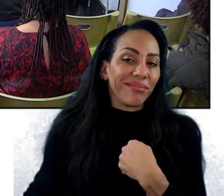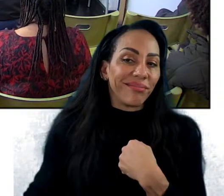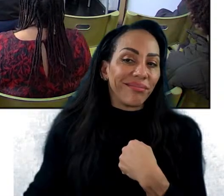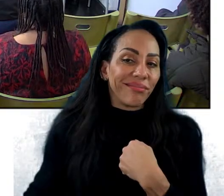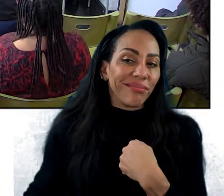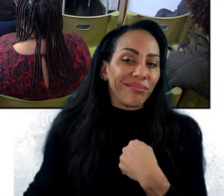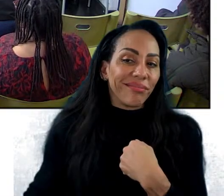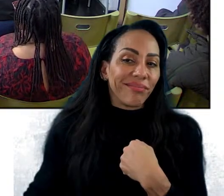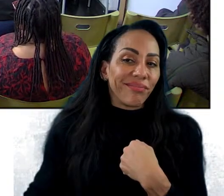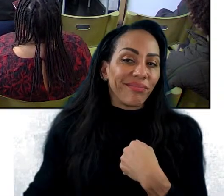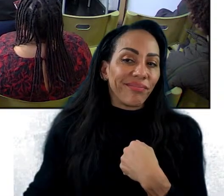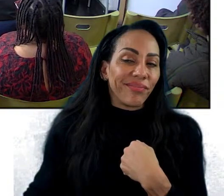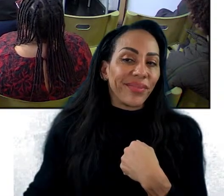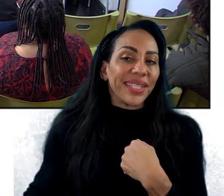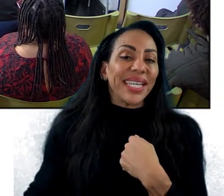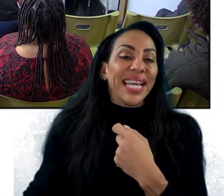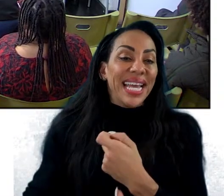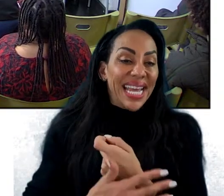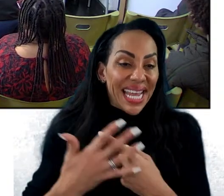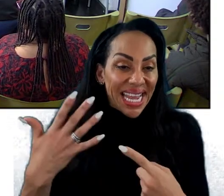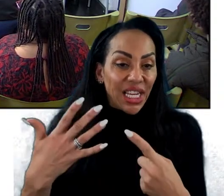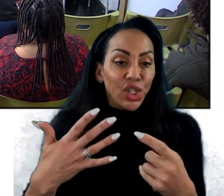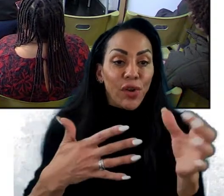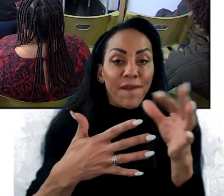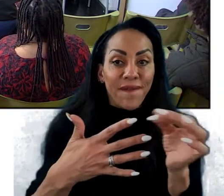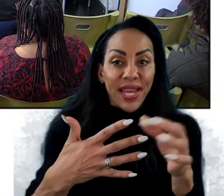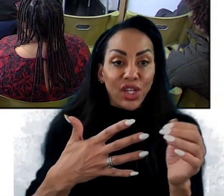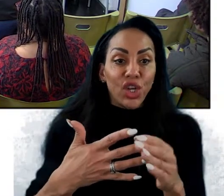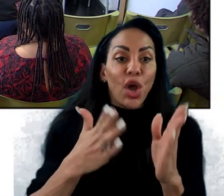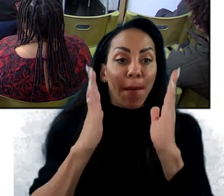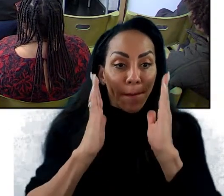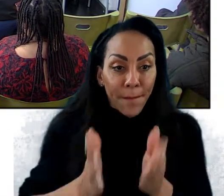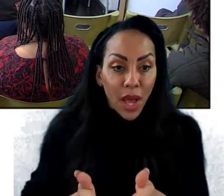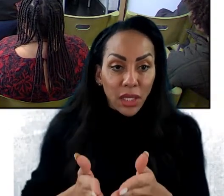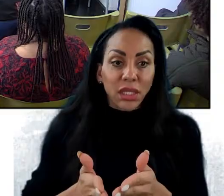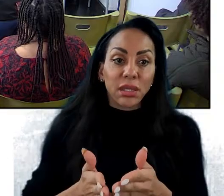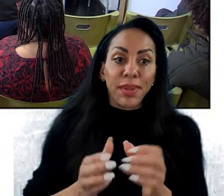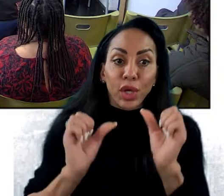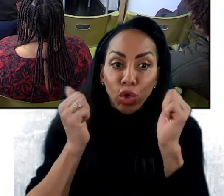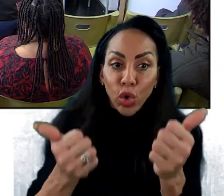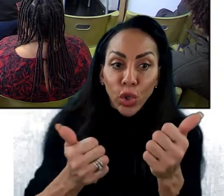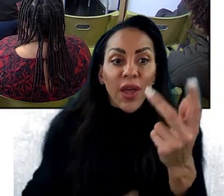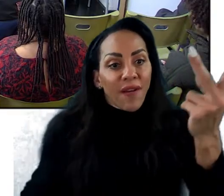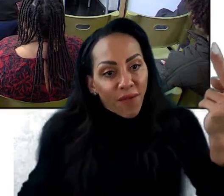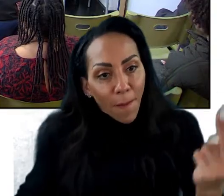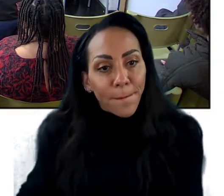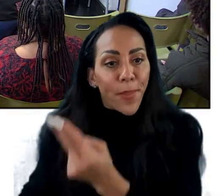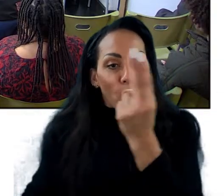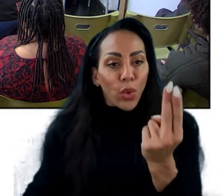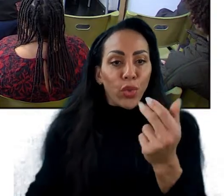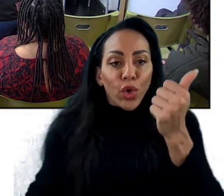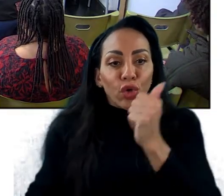deliberately make each feature work for both, because the same interface seems to